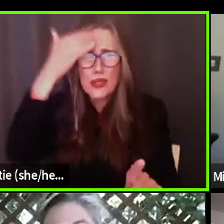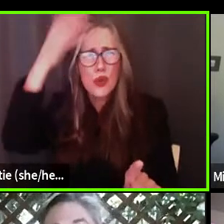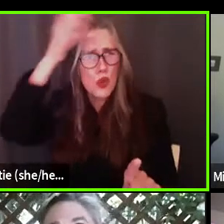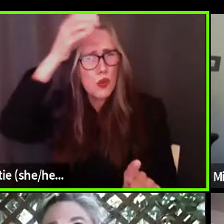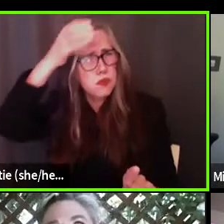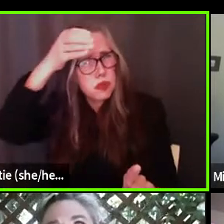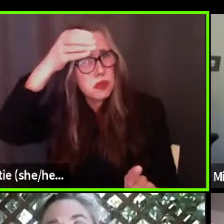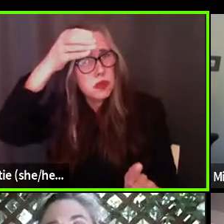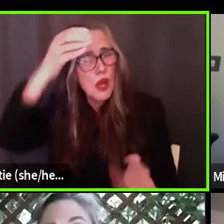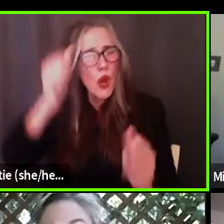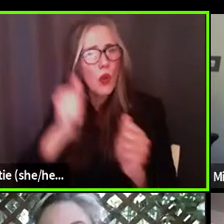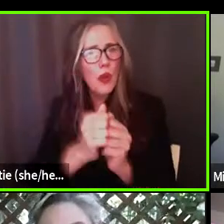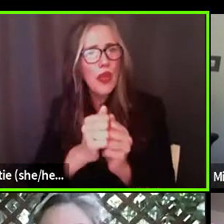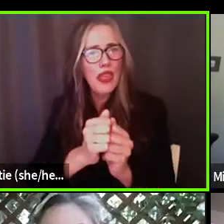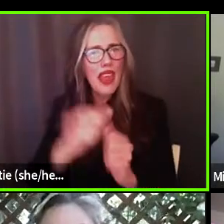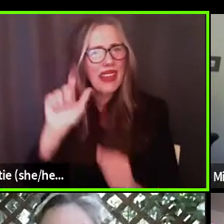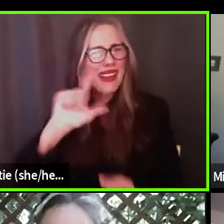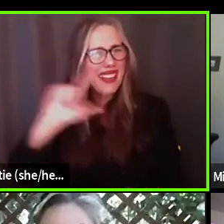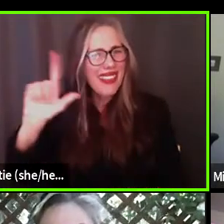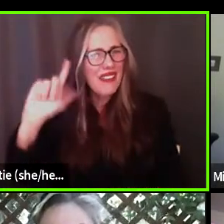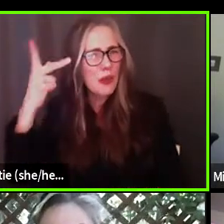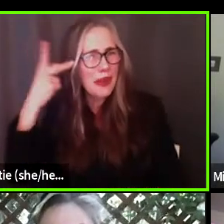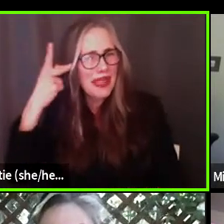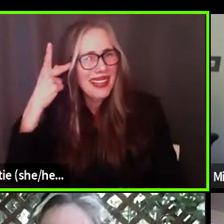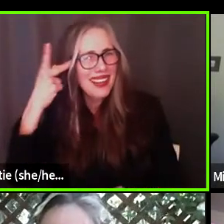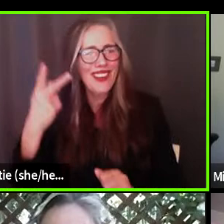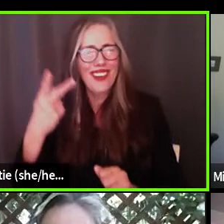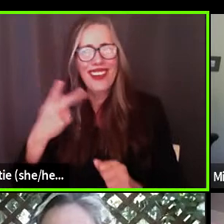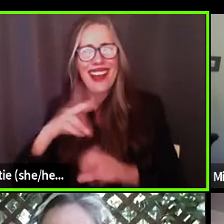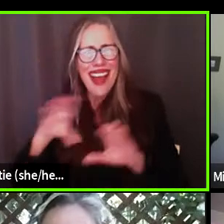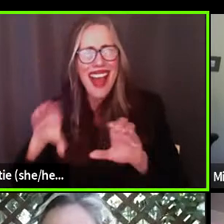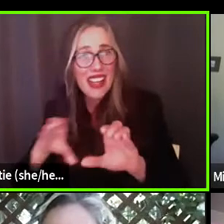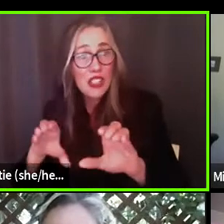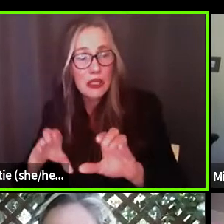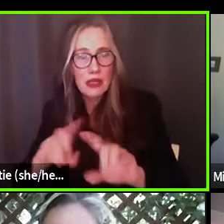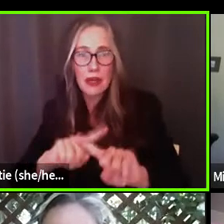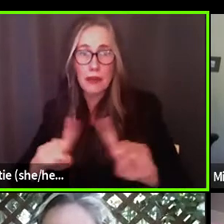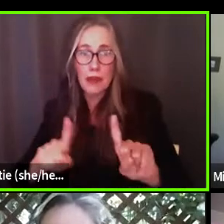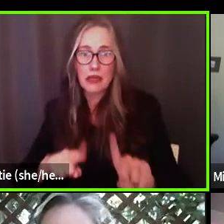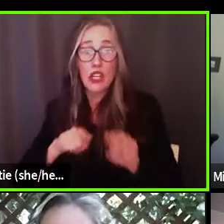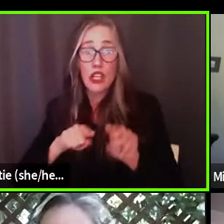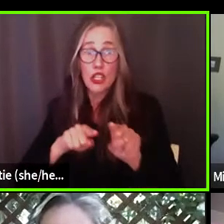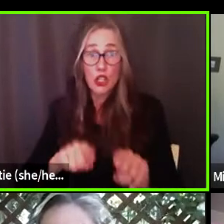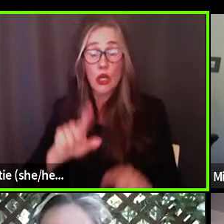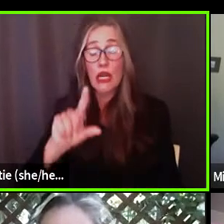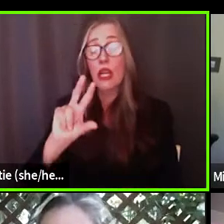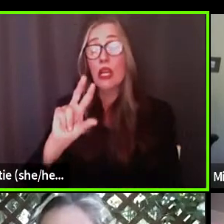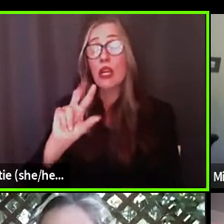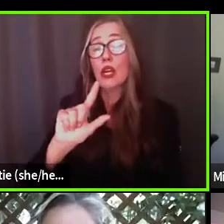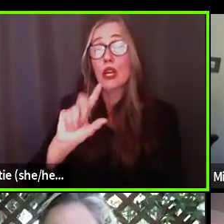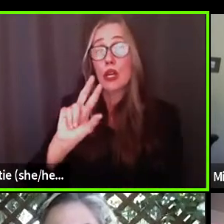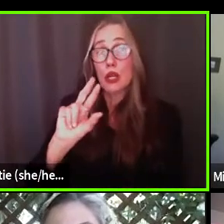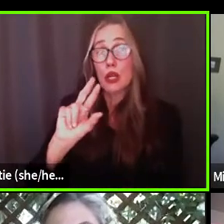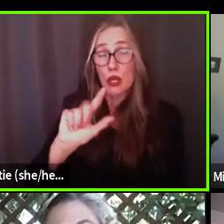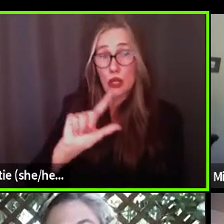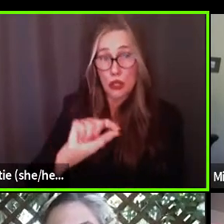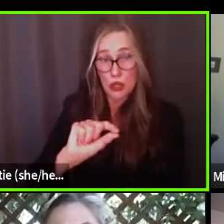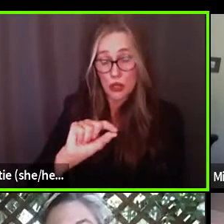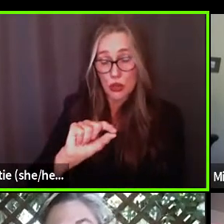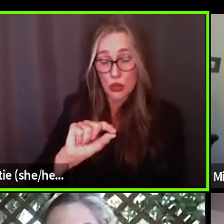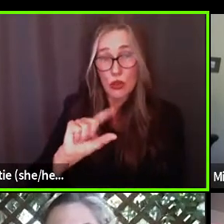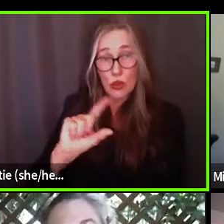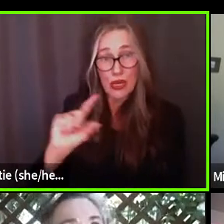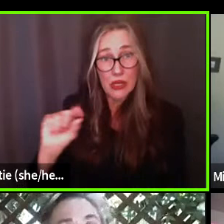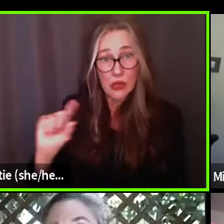this was in the mid 2000s when we started talking about eugenics with people in the prison reform movement to sort of gather